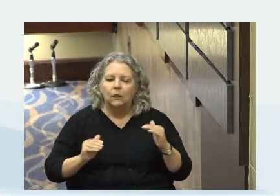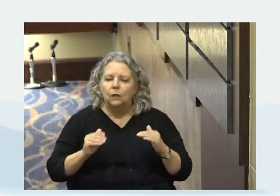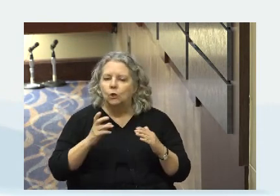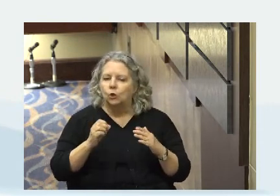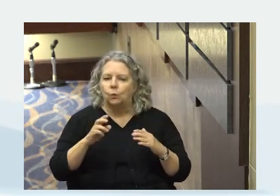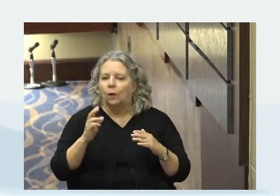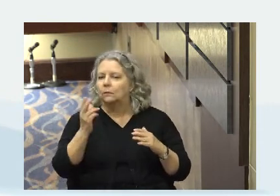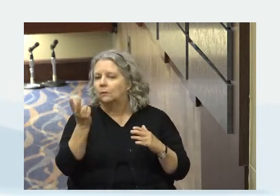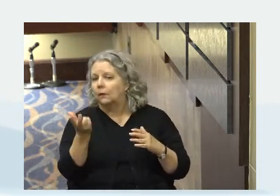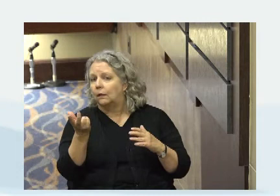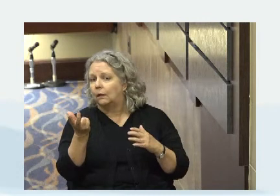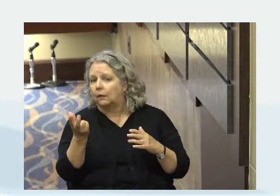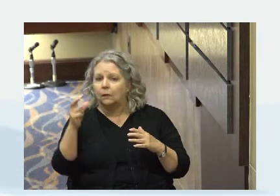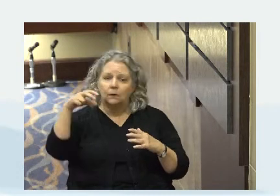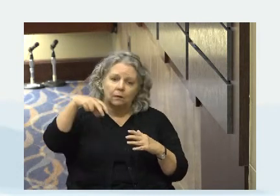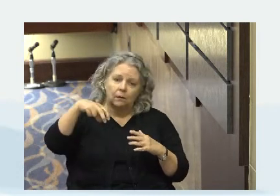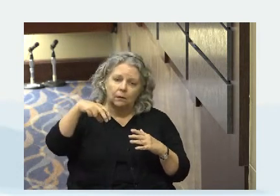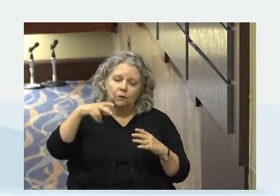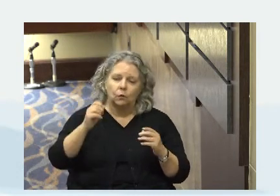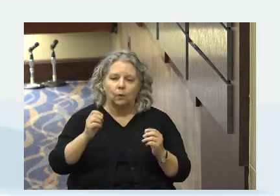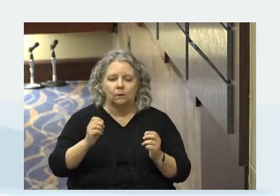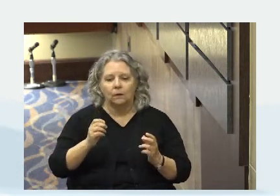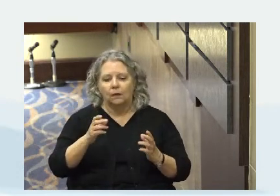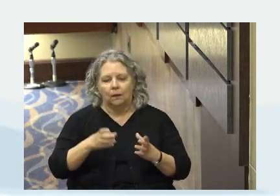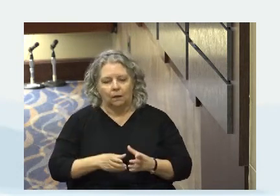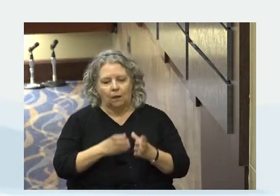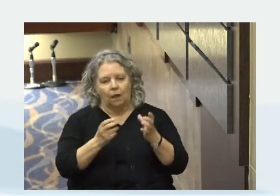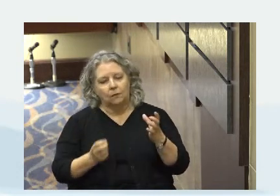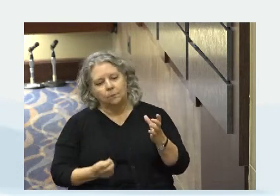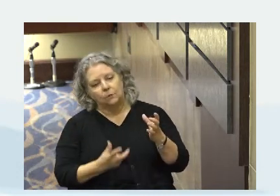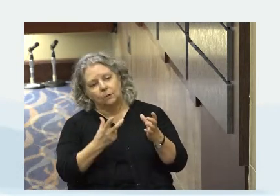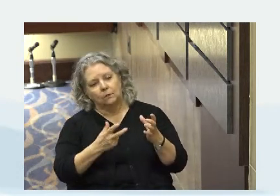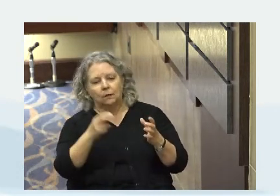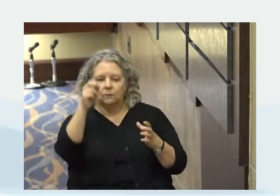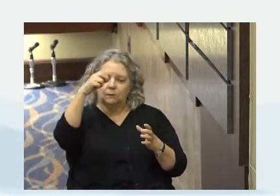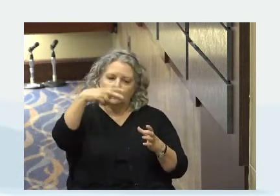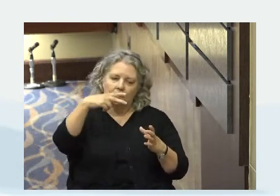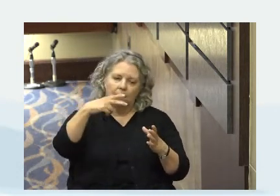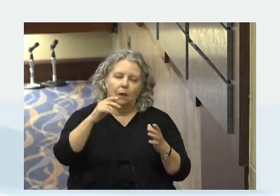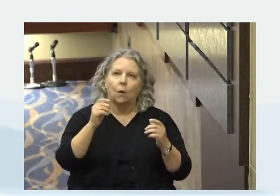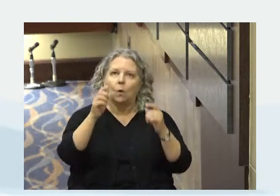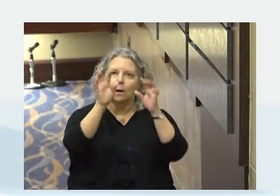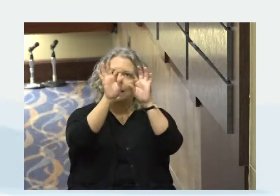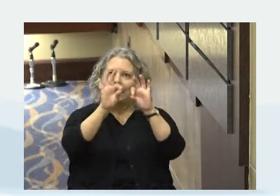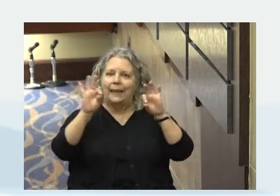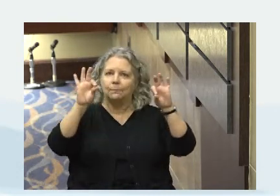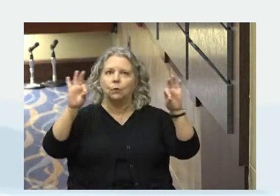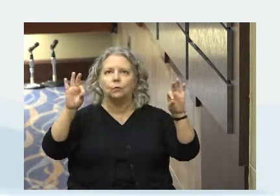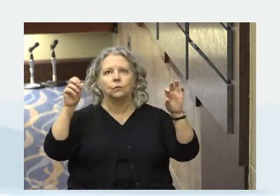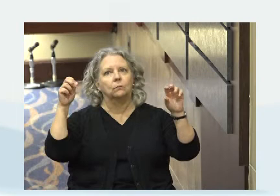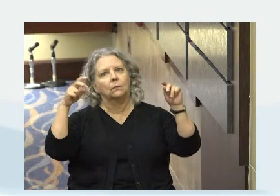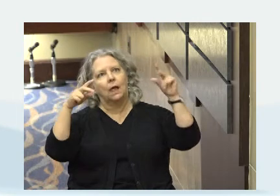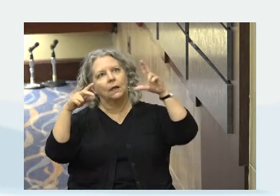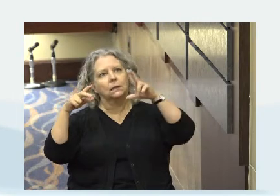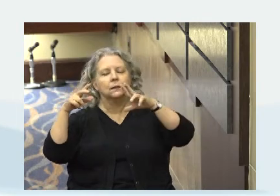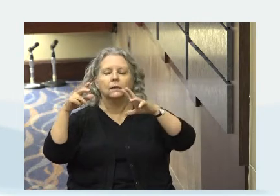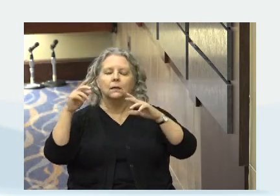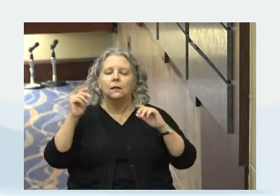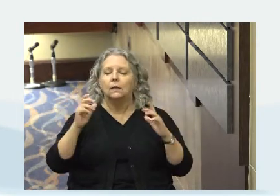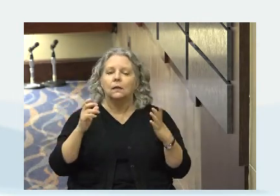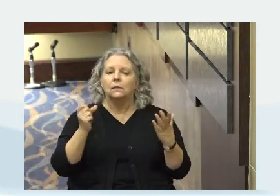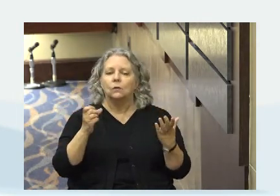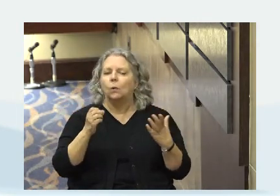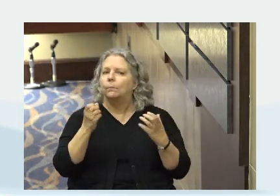light the cables? Do you want to light the columns? There's an awful lot of options that we're going to need to sort our way